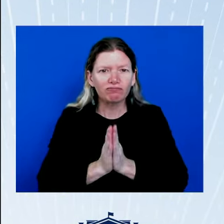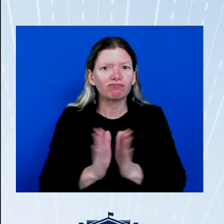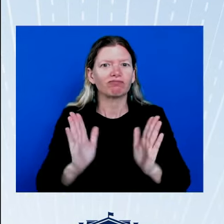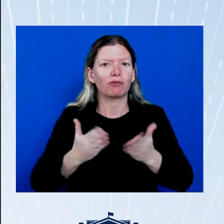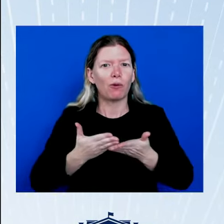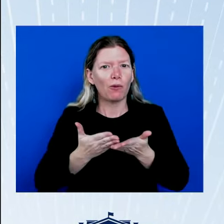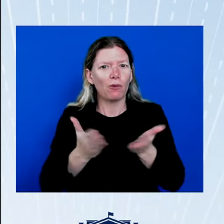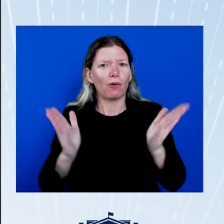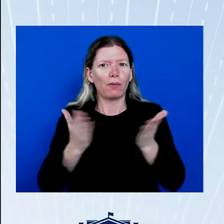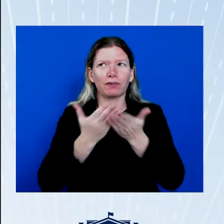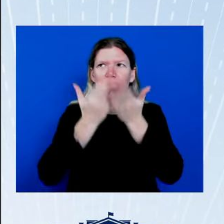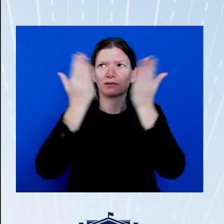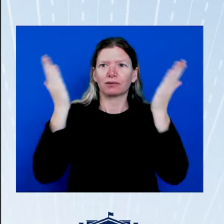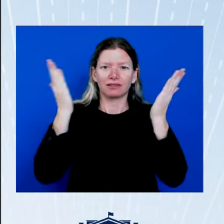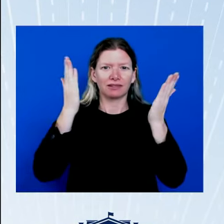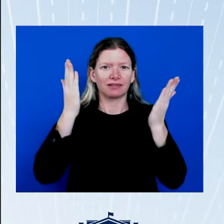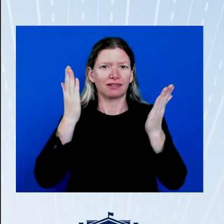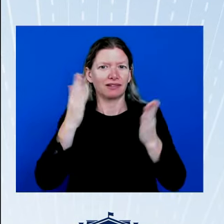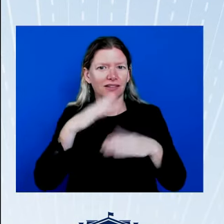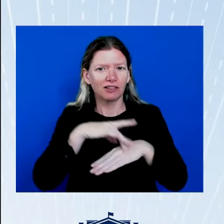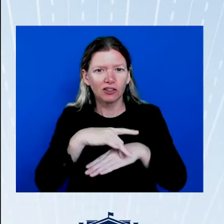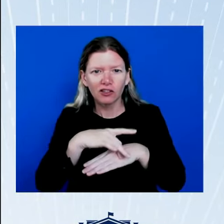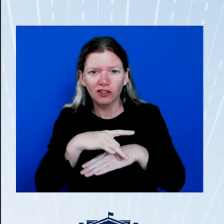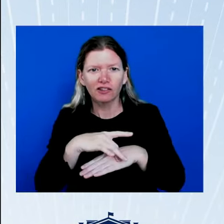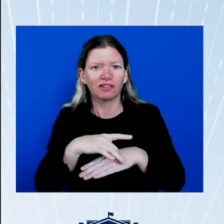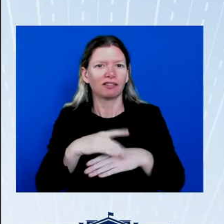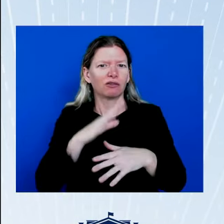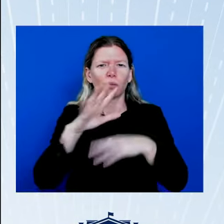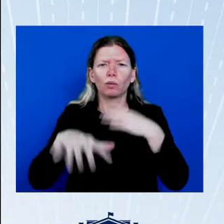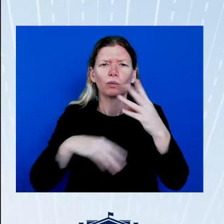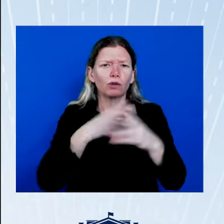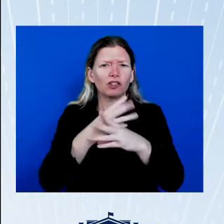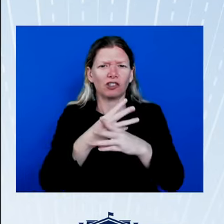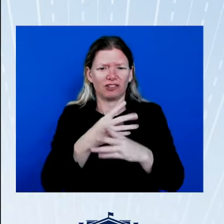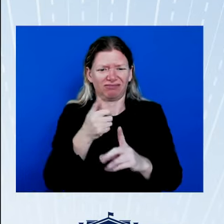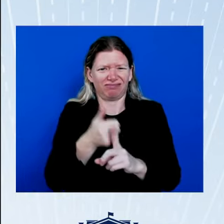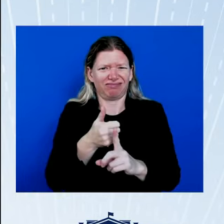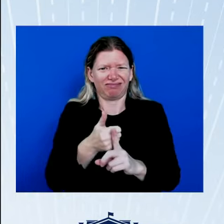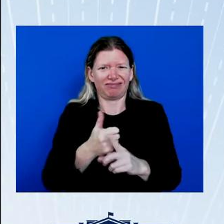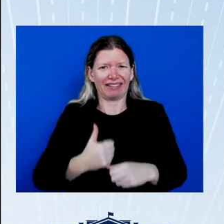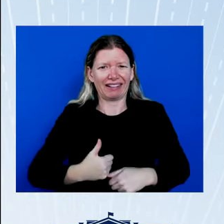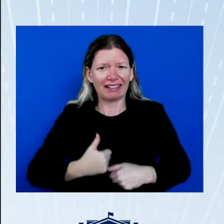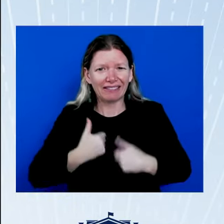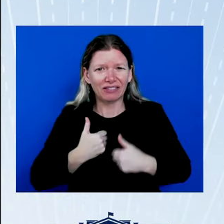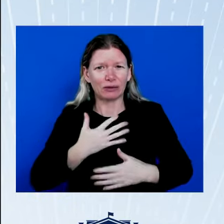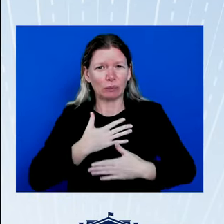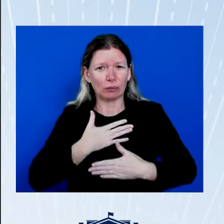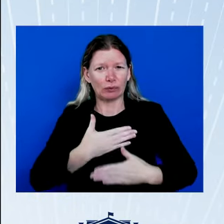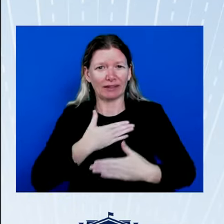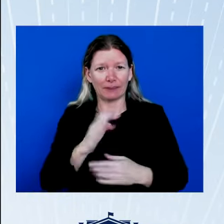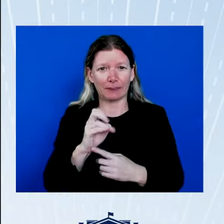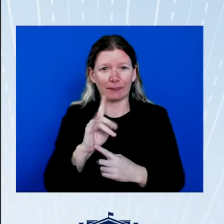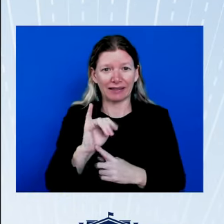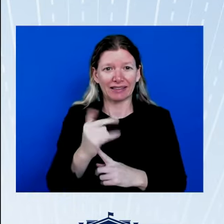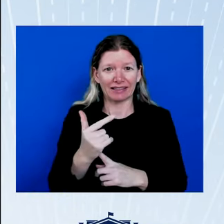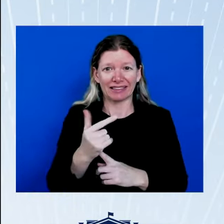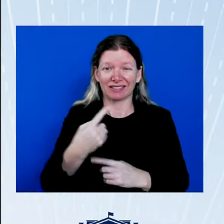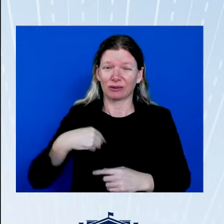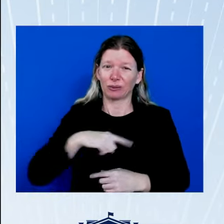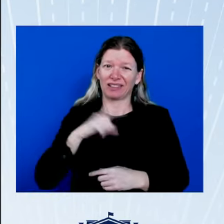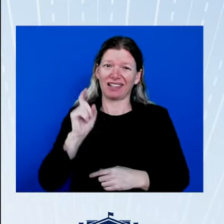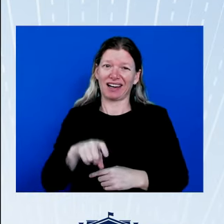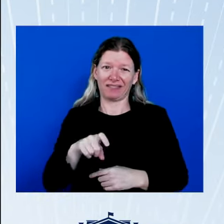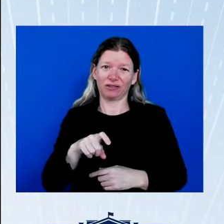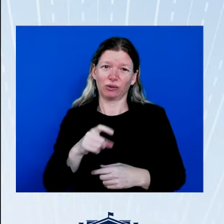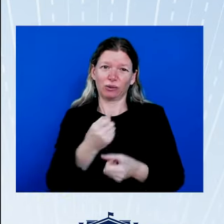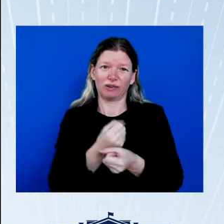The world, after all, is a living, breathing being, and it is up to us to save it in beauty."